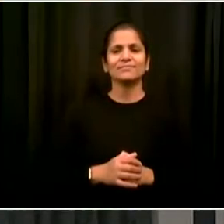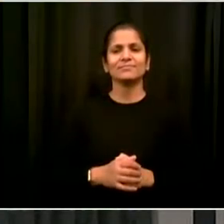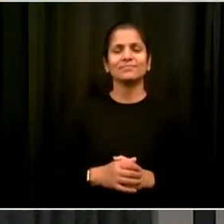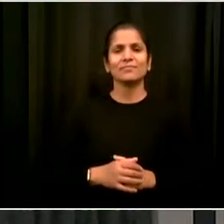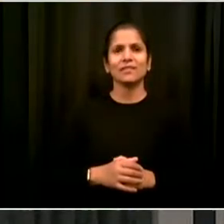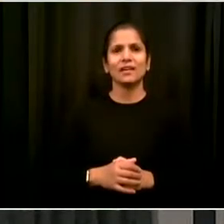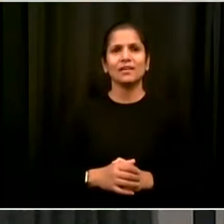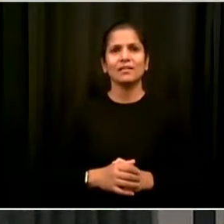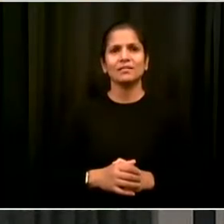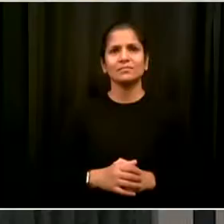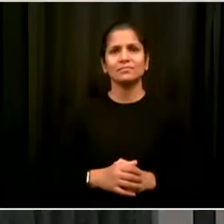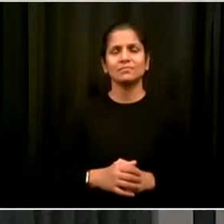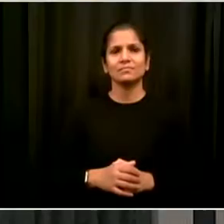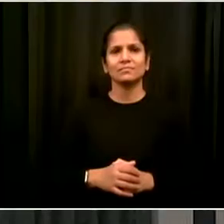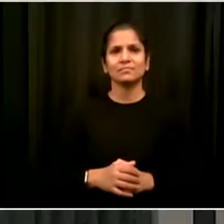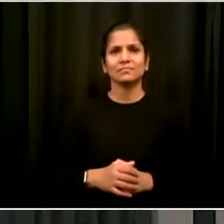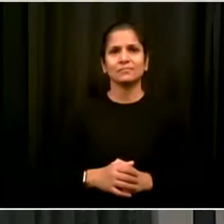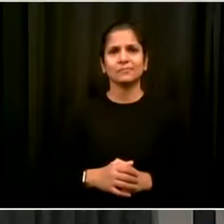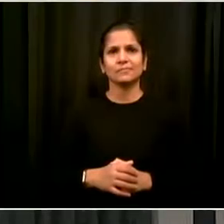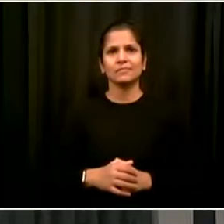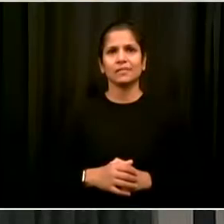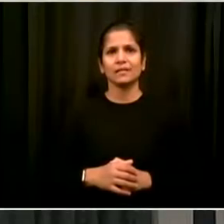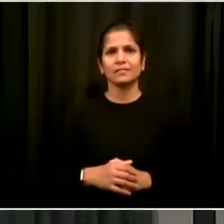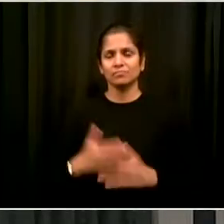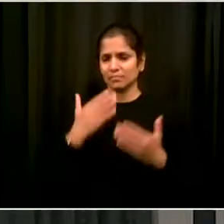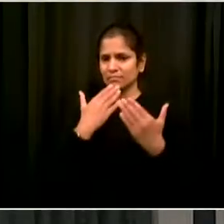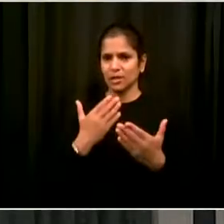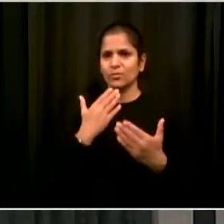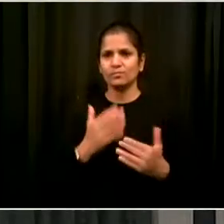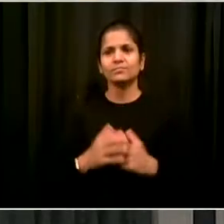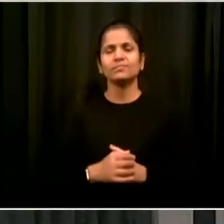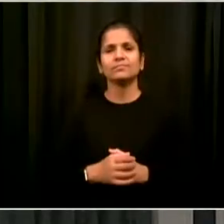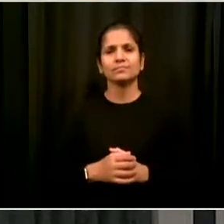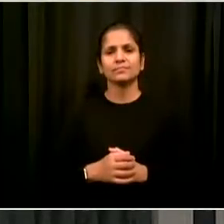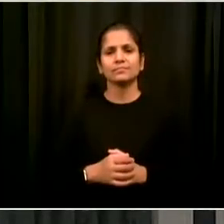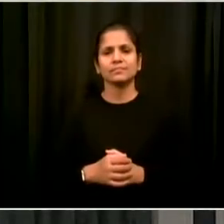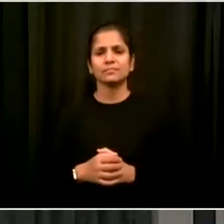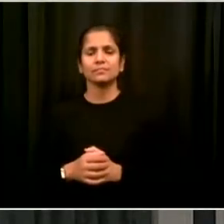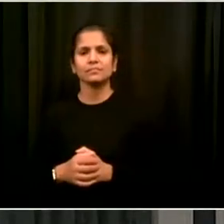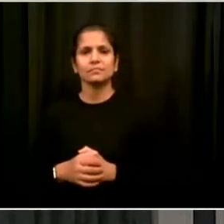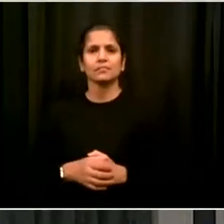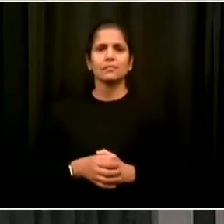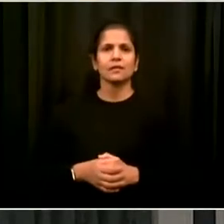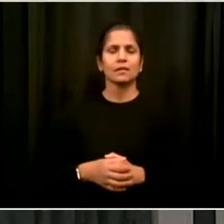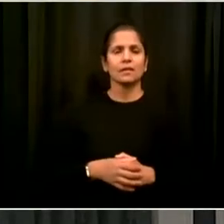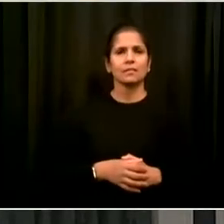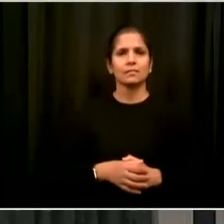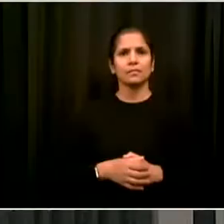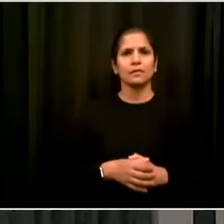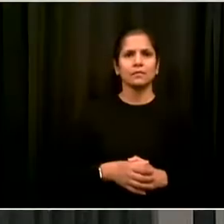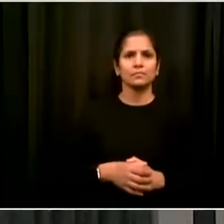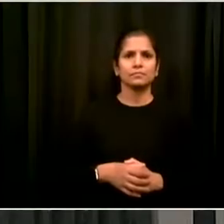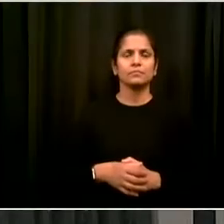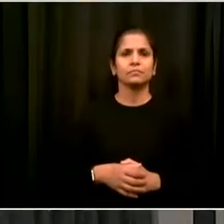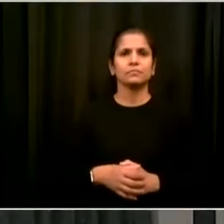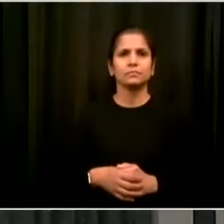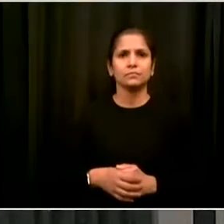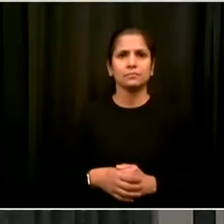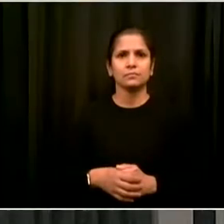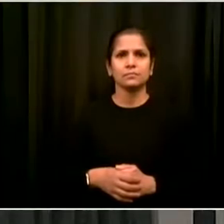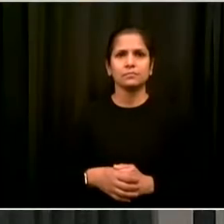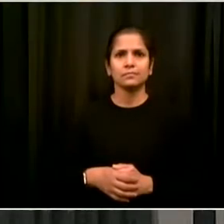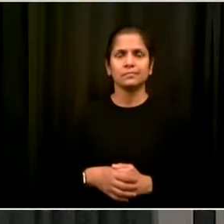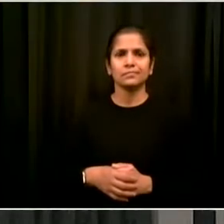Okay. And thank you. And also, I guess I wanted to get a little more specific on how you